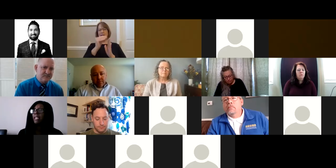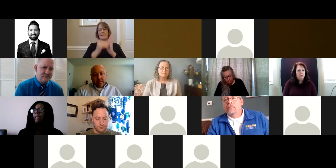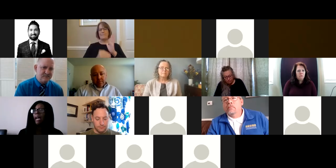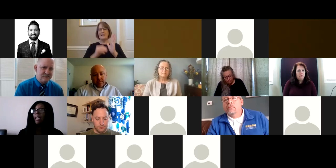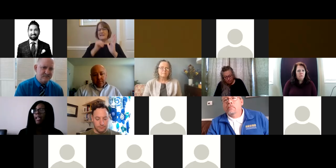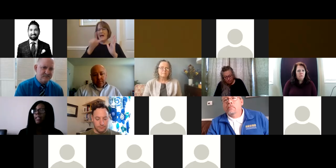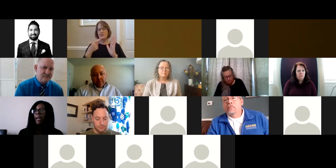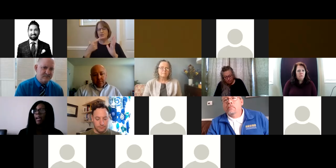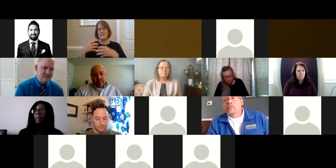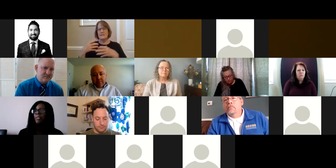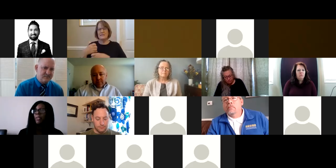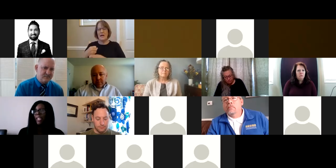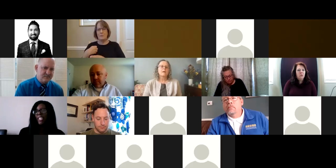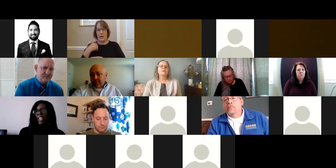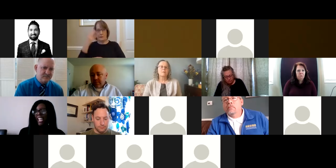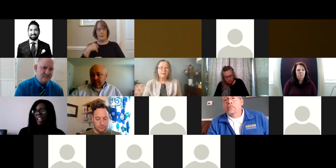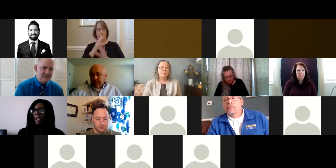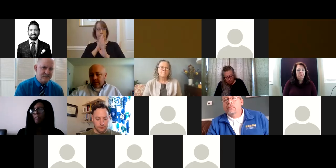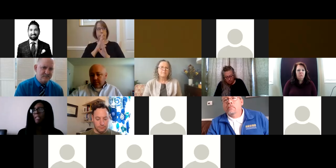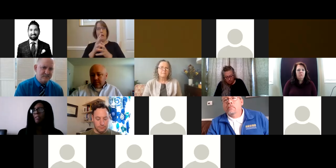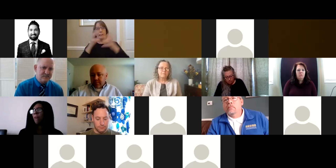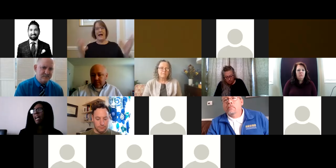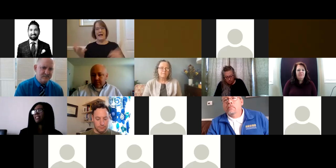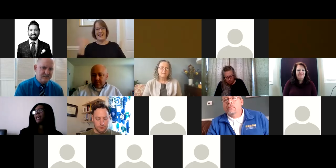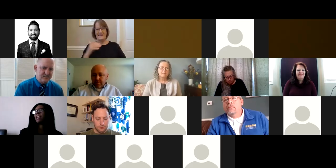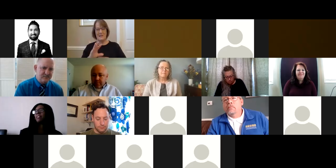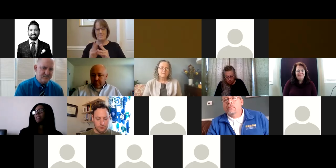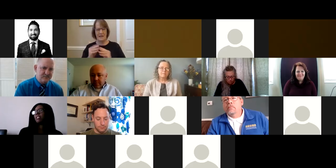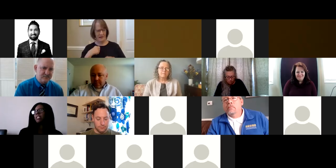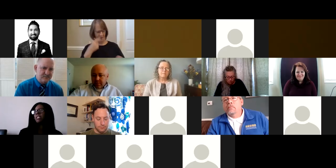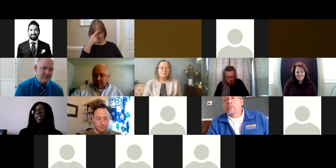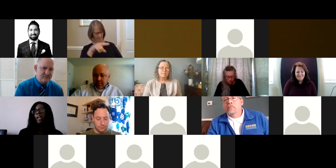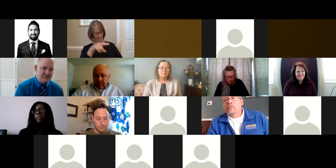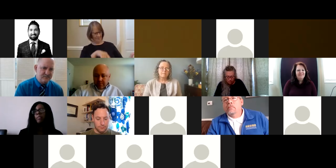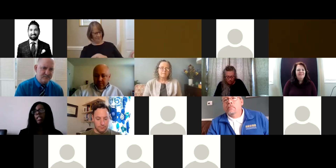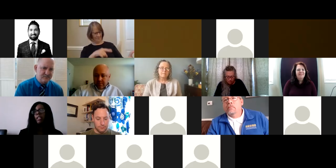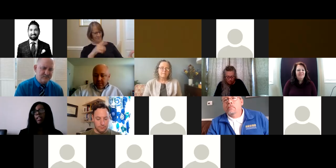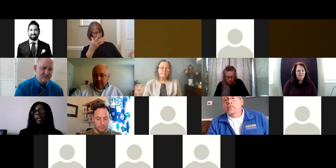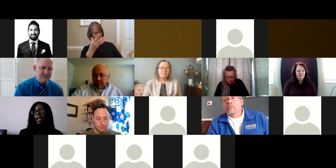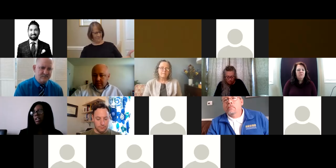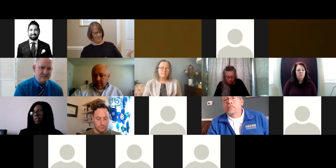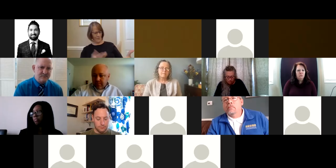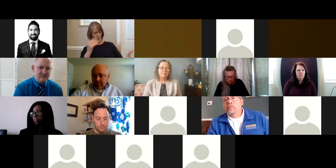know I said a lot last time, so I'm thinking, well, why isn't that in the minutes this time?